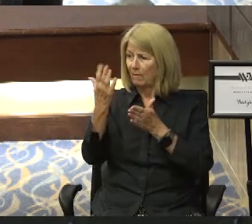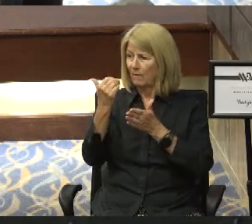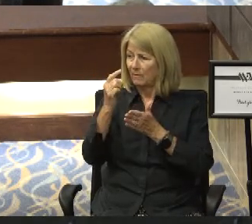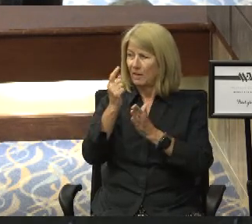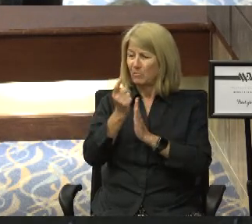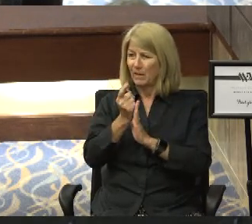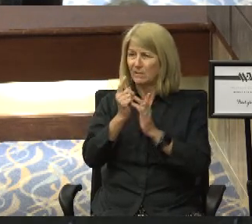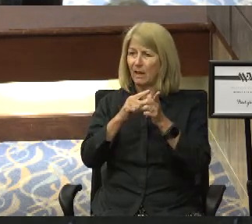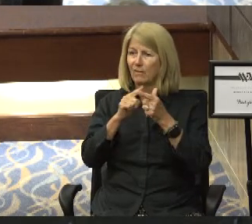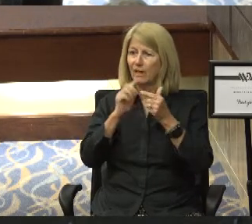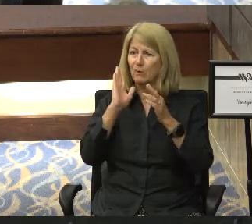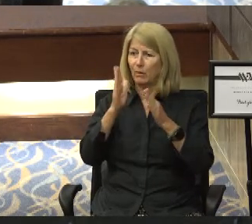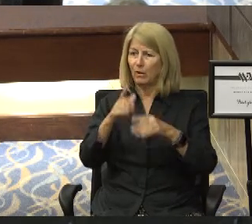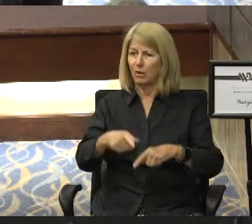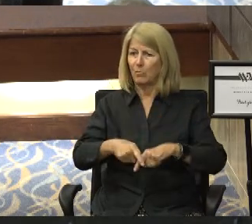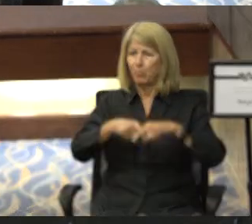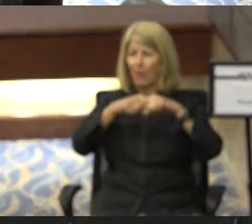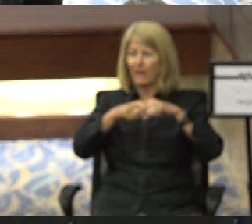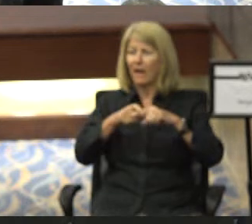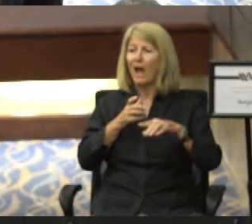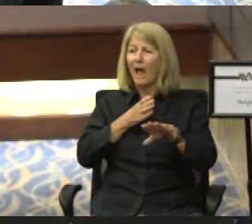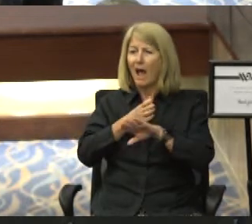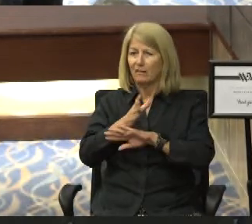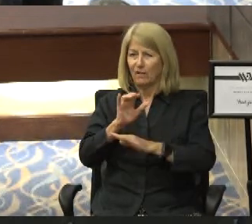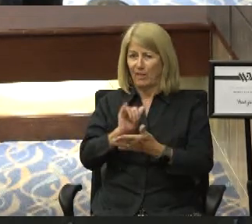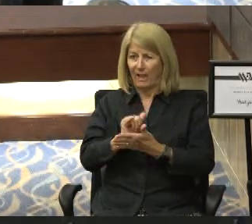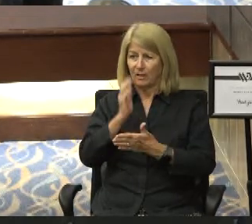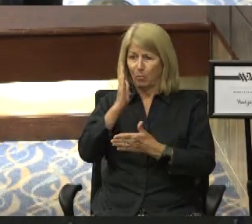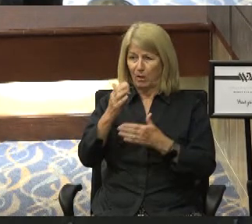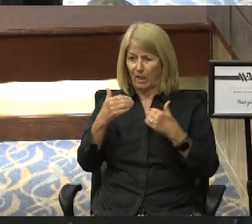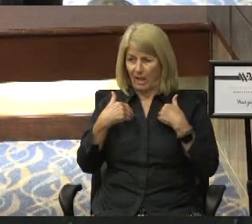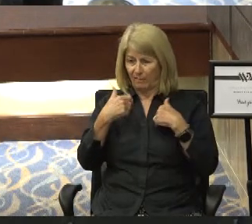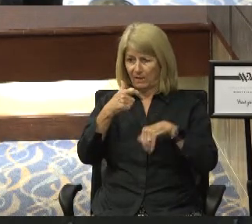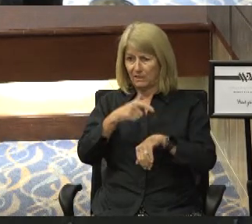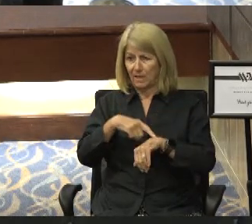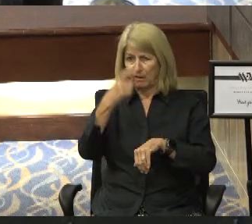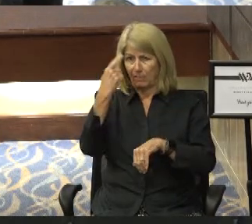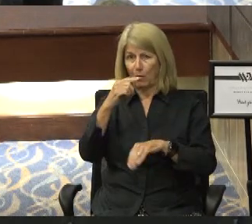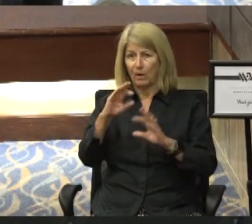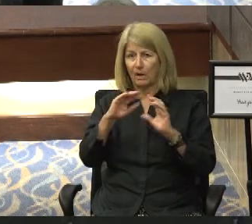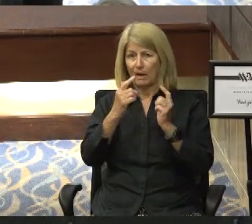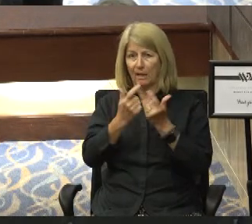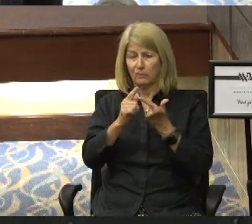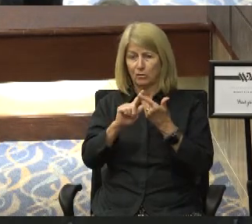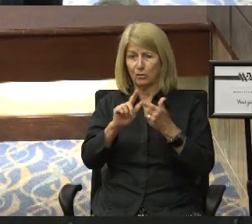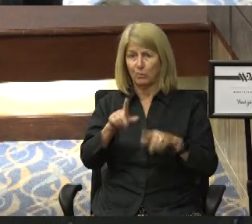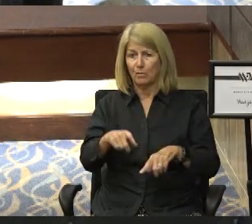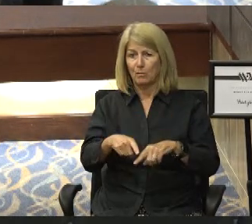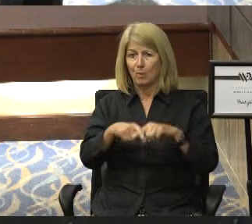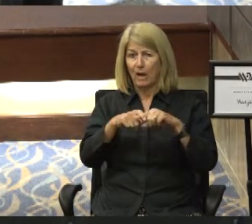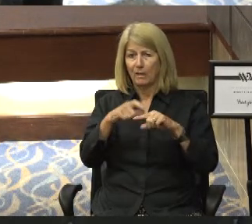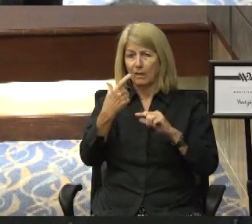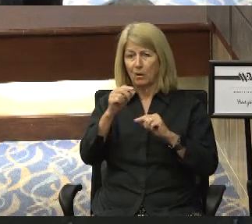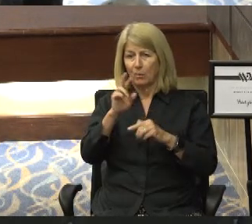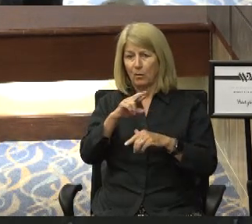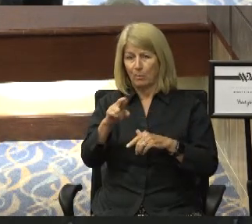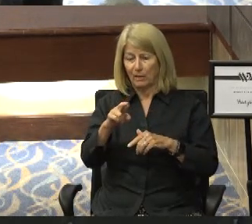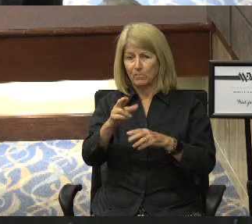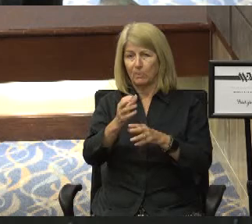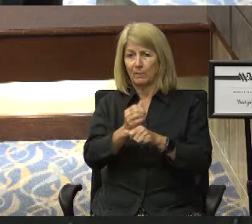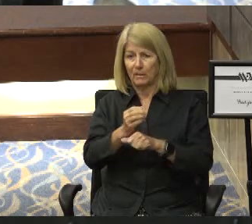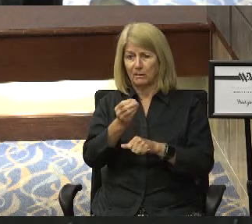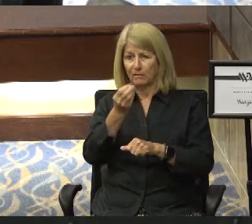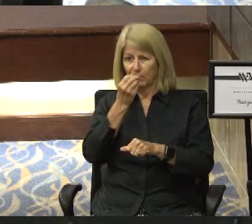after that for. Famous last words. So we will have time for council to break and Yes. go to the bathroom and get some food.